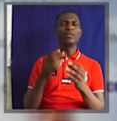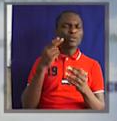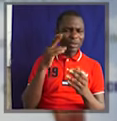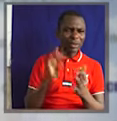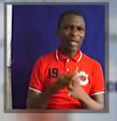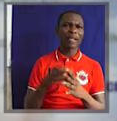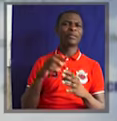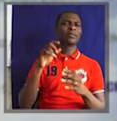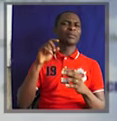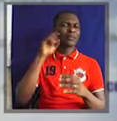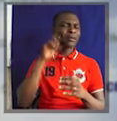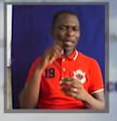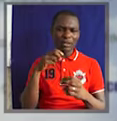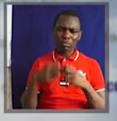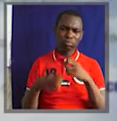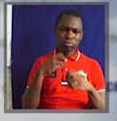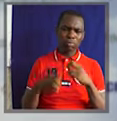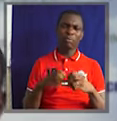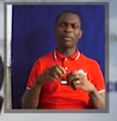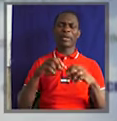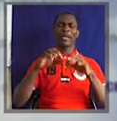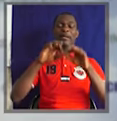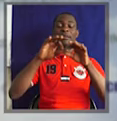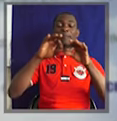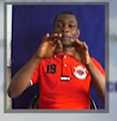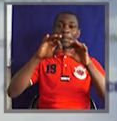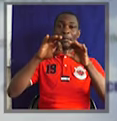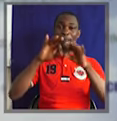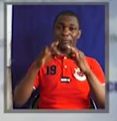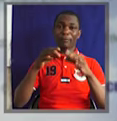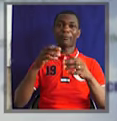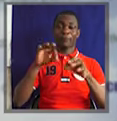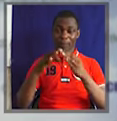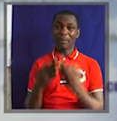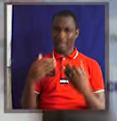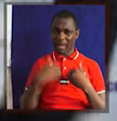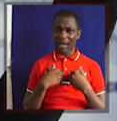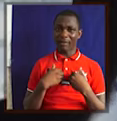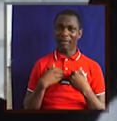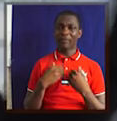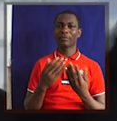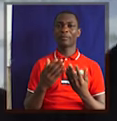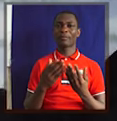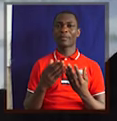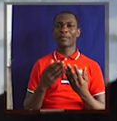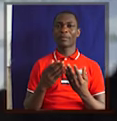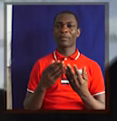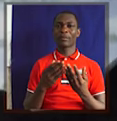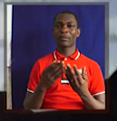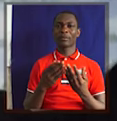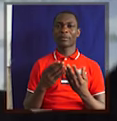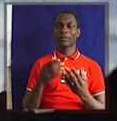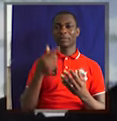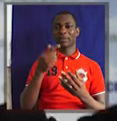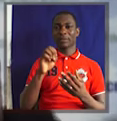sa e meme wo abusua no mu no na e ma asam yo mo de papa a ni nyina akosha ase a wo trese